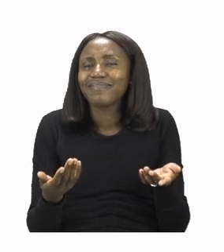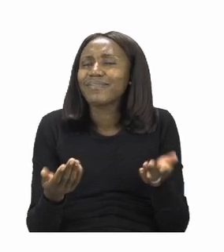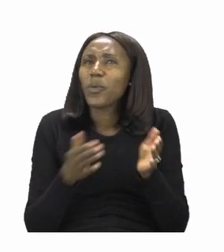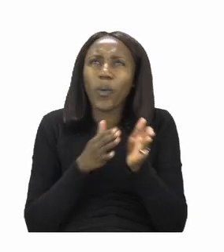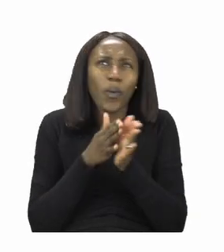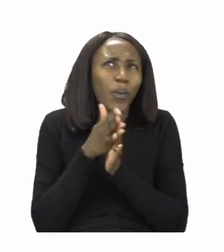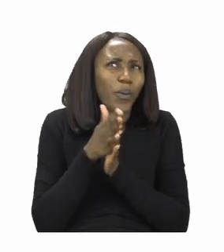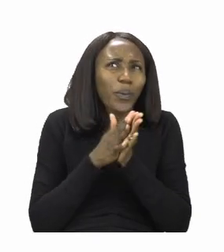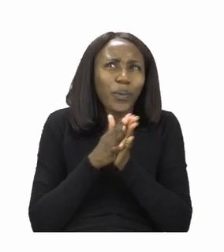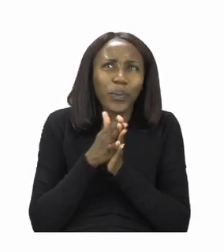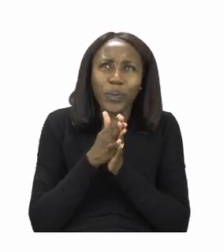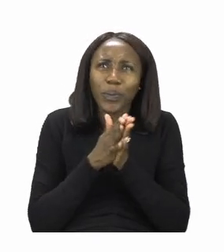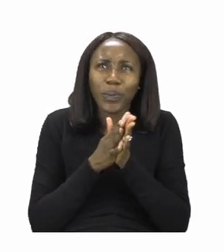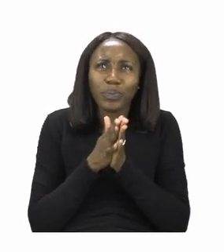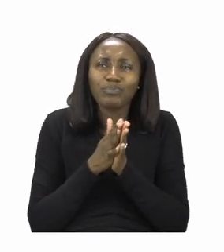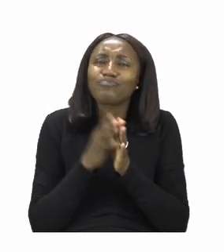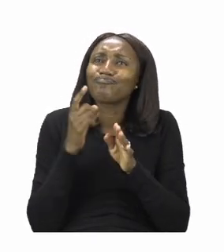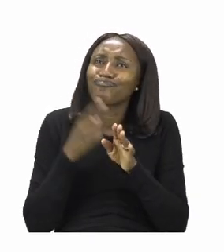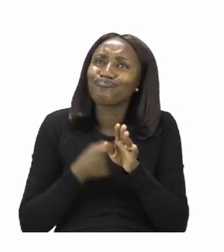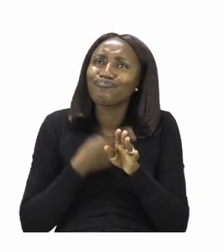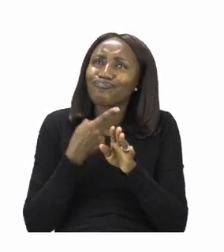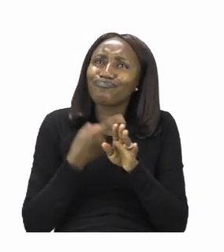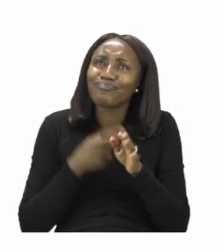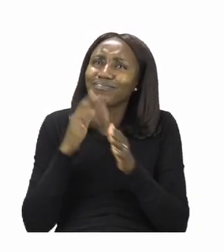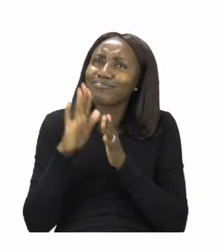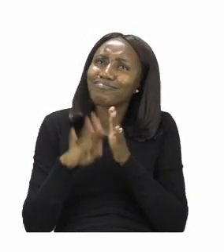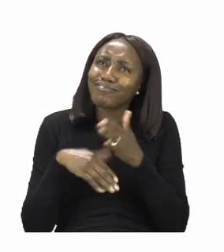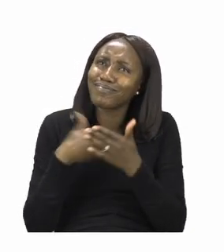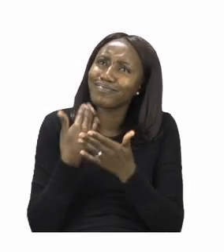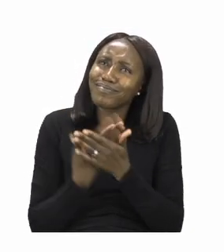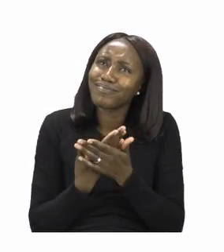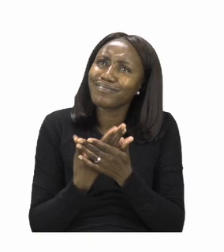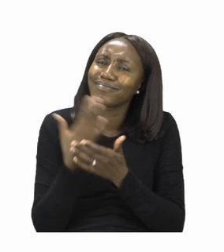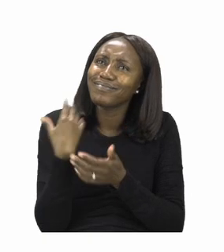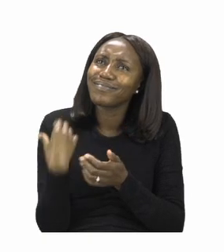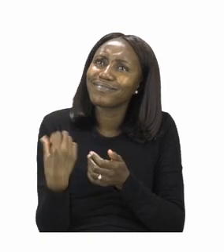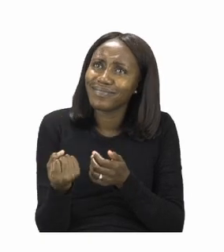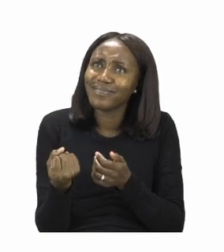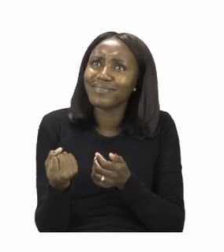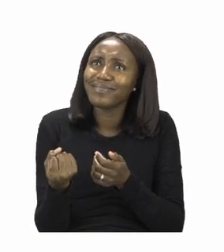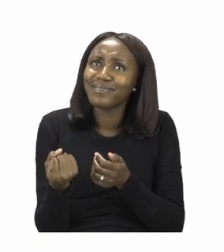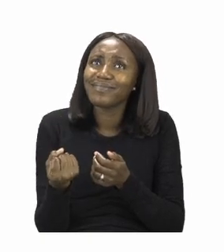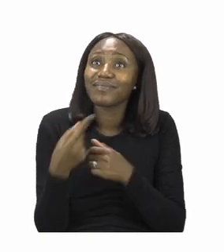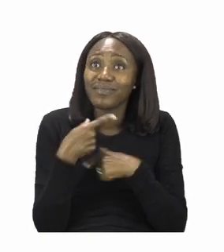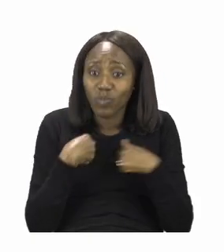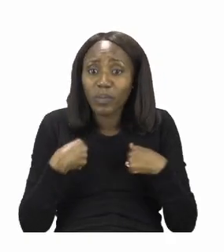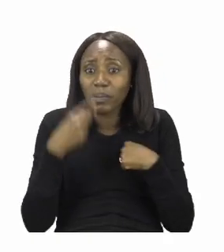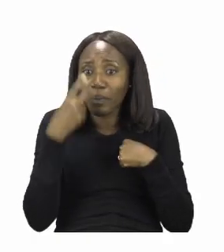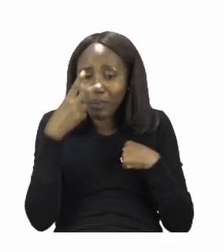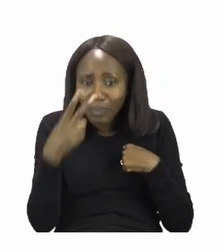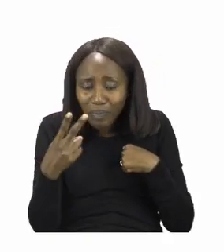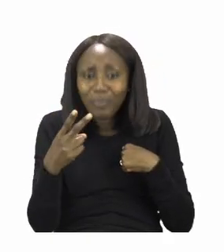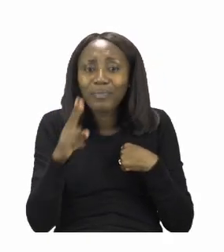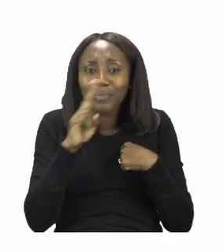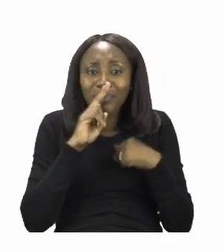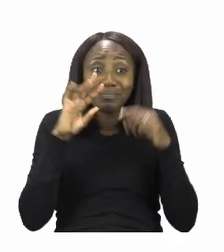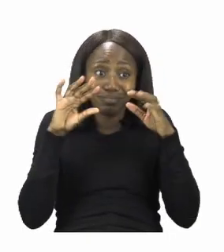they always come with a picture and they always come with a problem that we have to